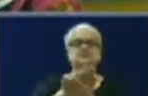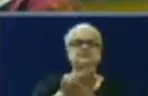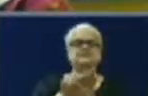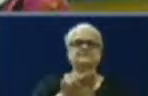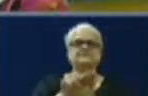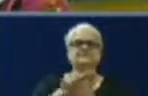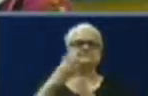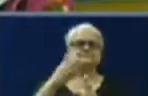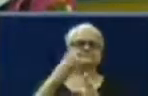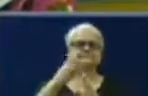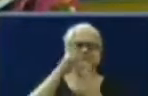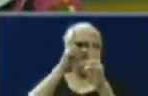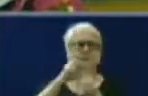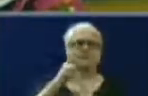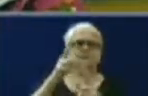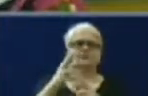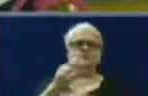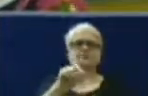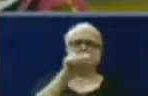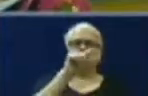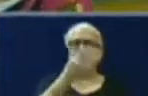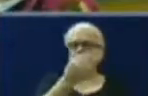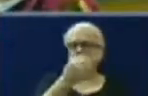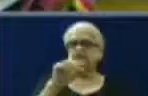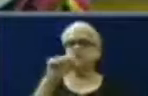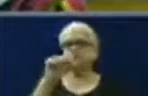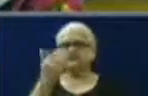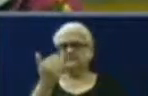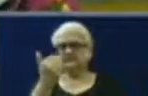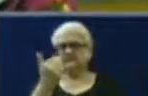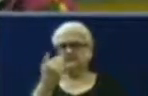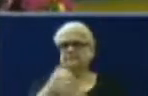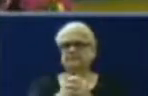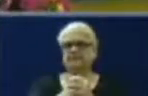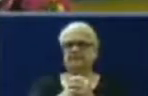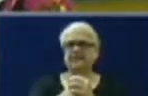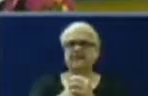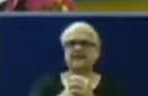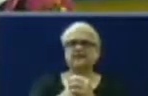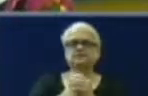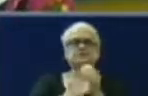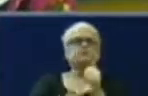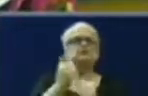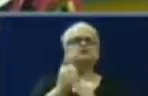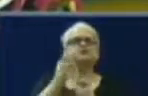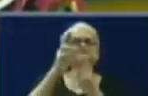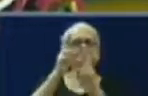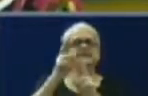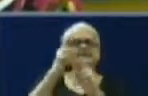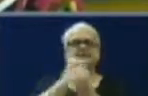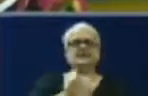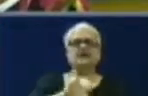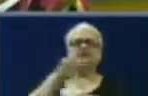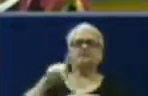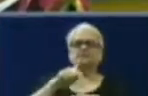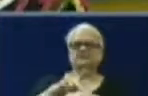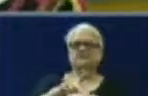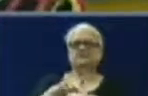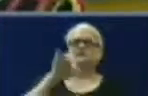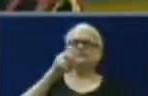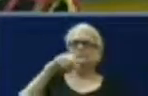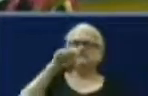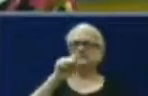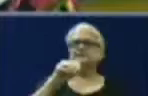and 2015, also being ranked as one of the most respected and loved principals by JCPS students,